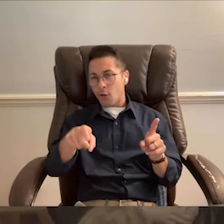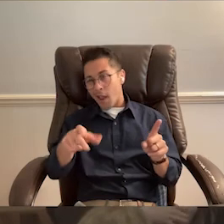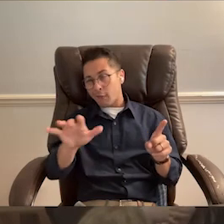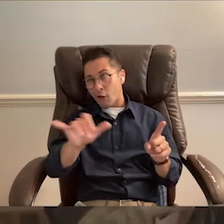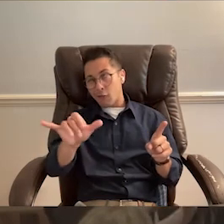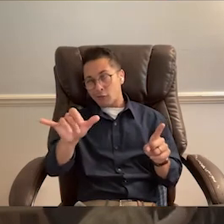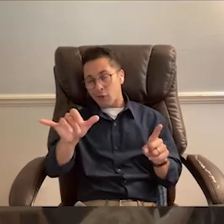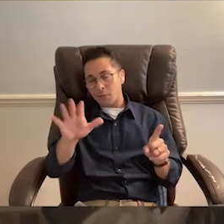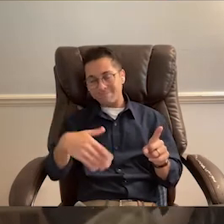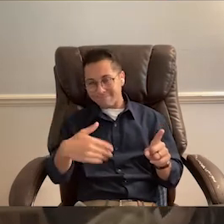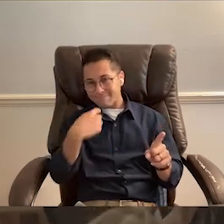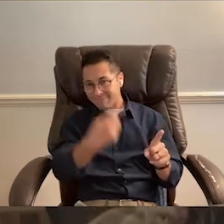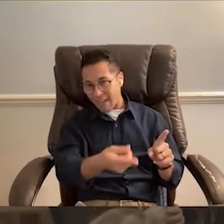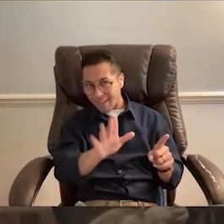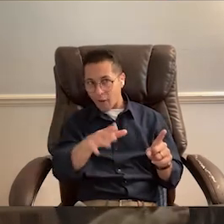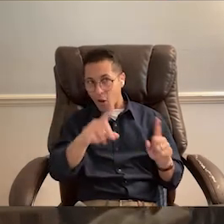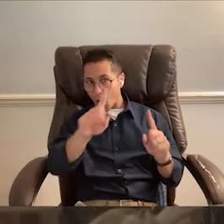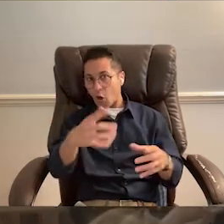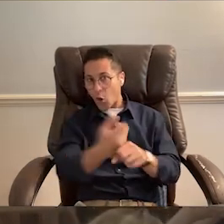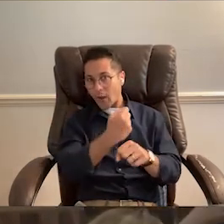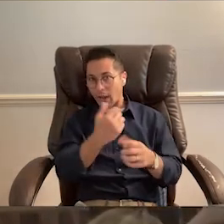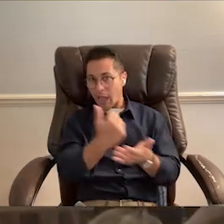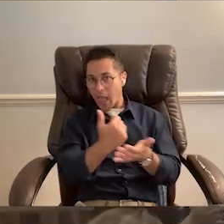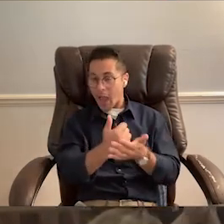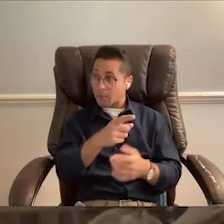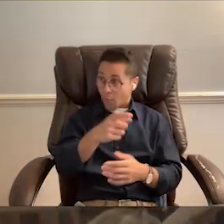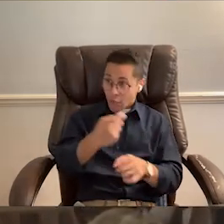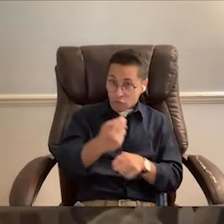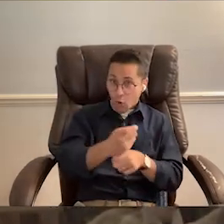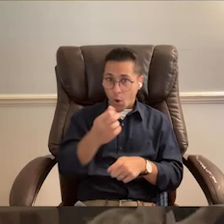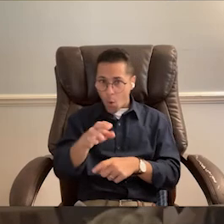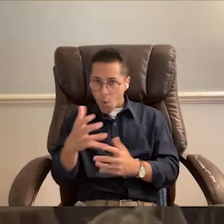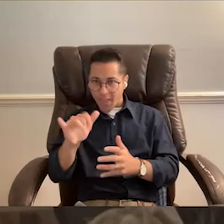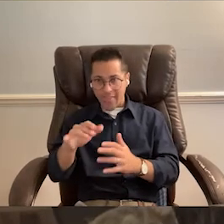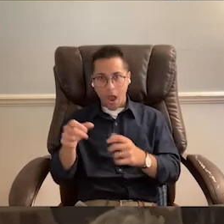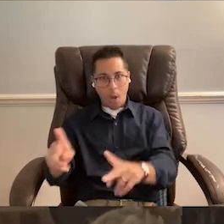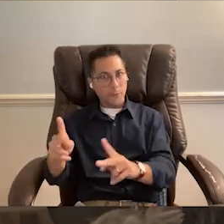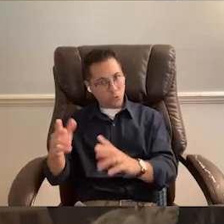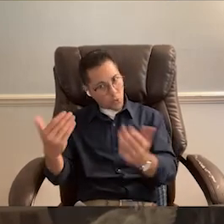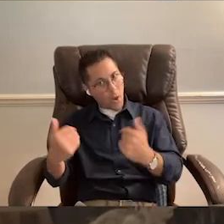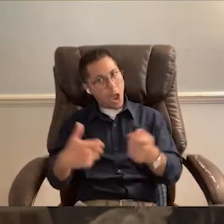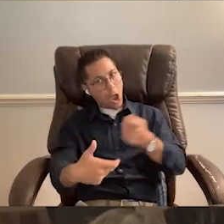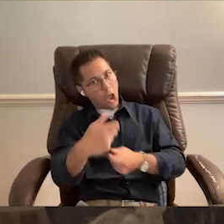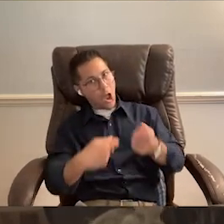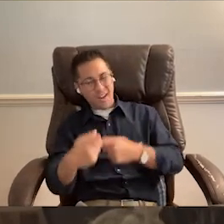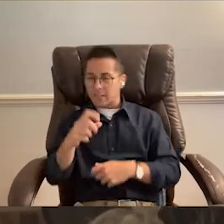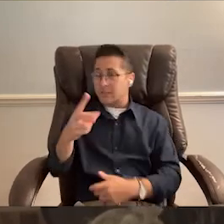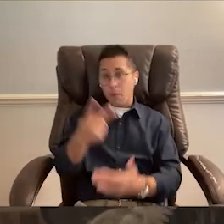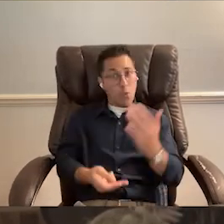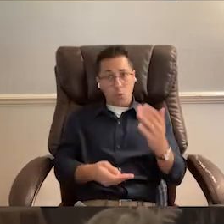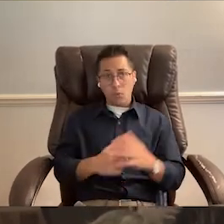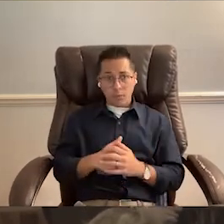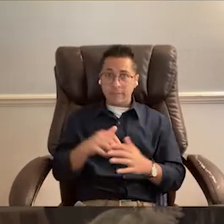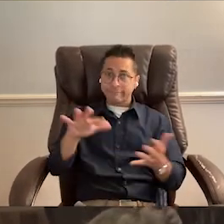Obviously, you know that they're joking, but you have to at some point say, go get help. Are they joking, or are they opening a